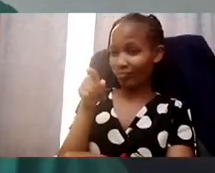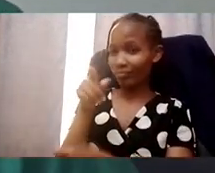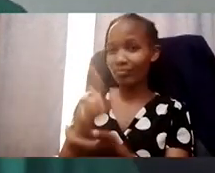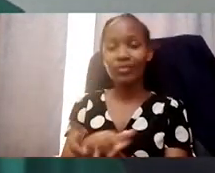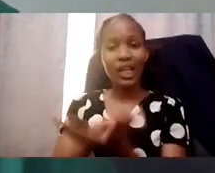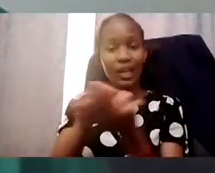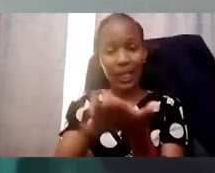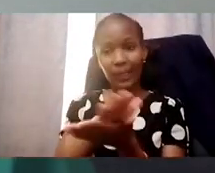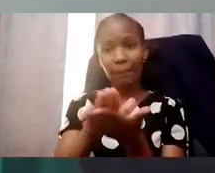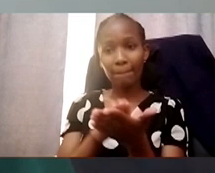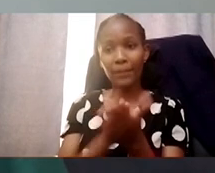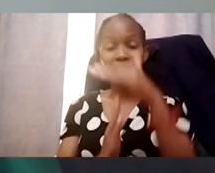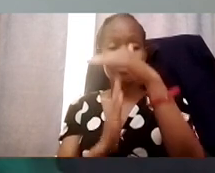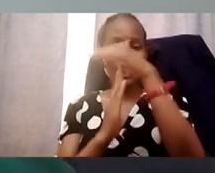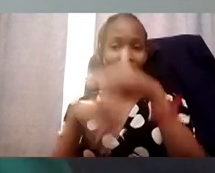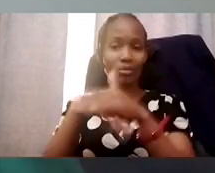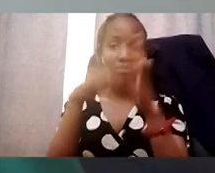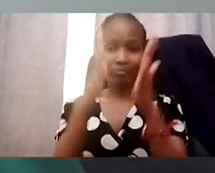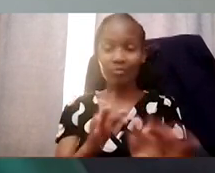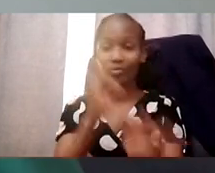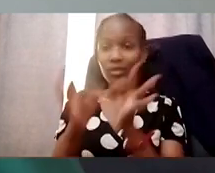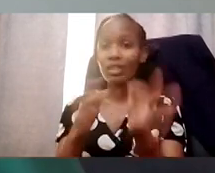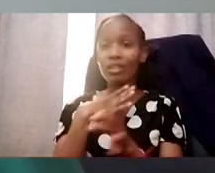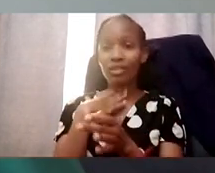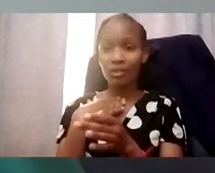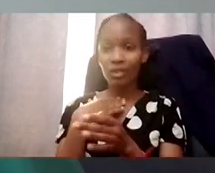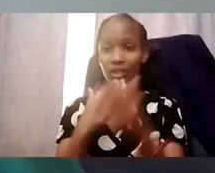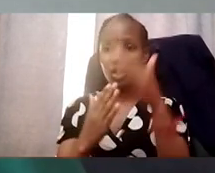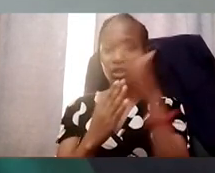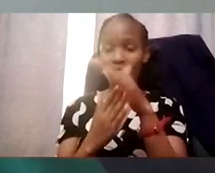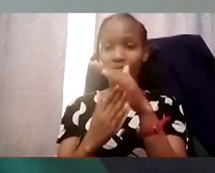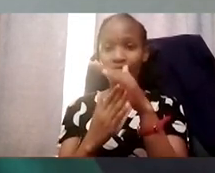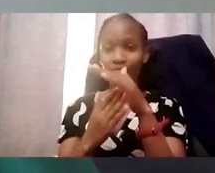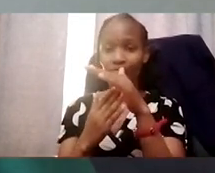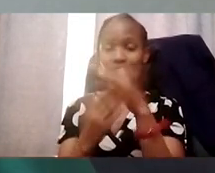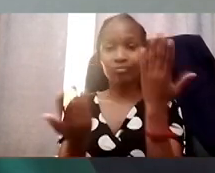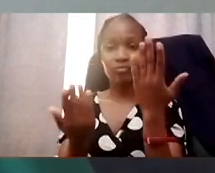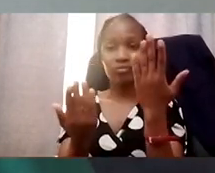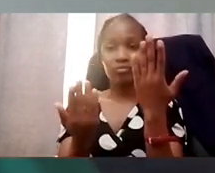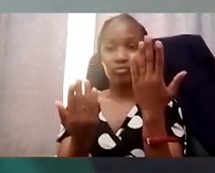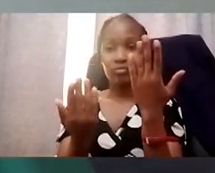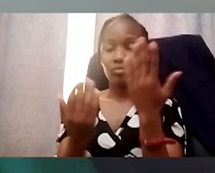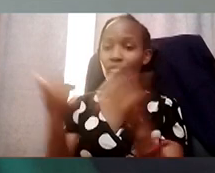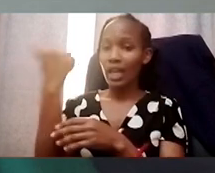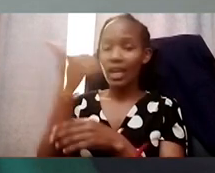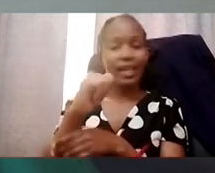the top footballers, if you want, top volleyball players, top netball players, top, athletes.